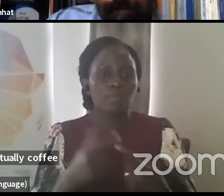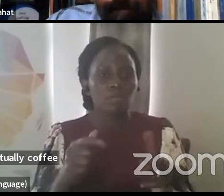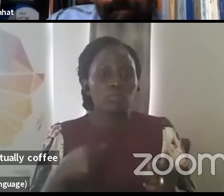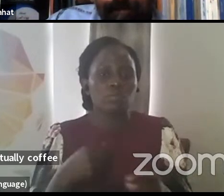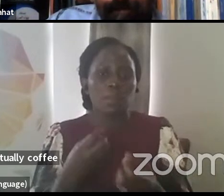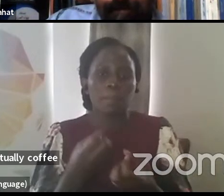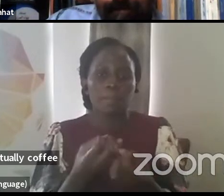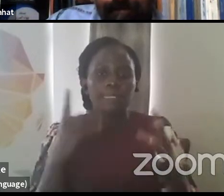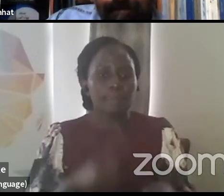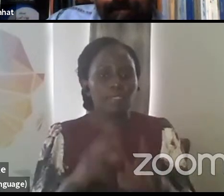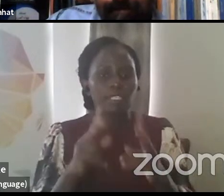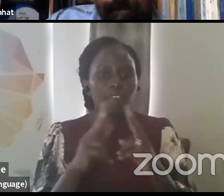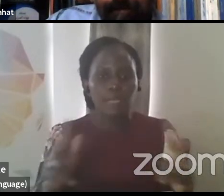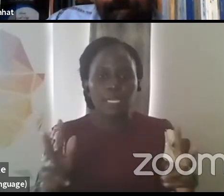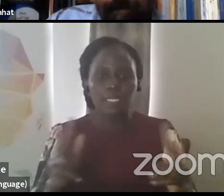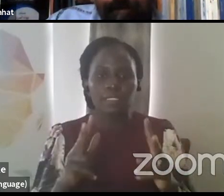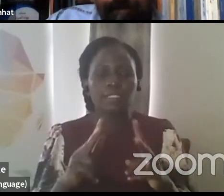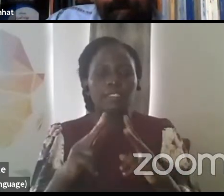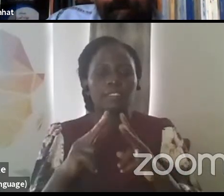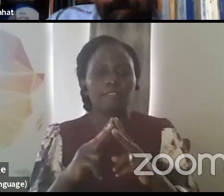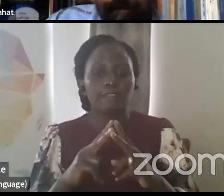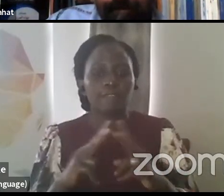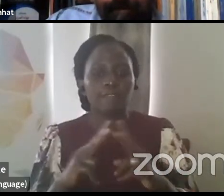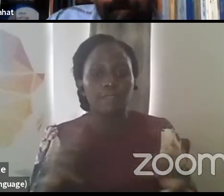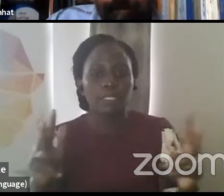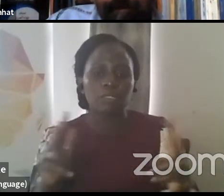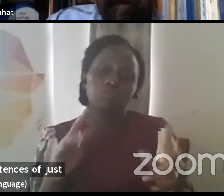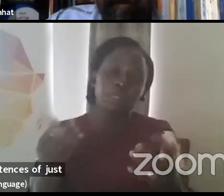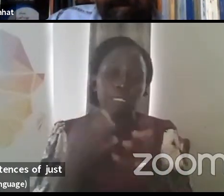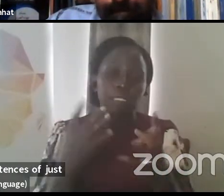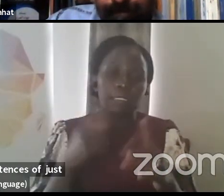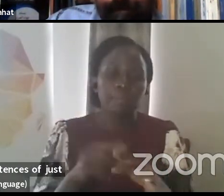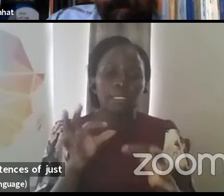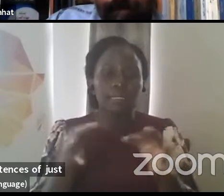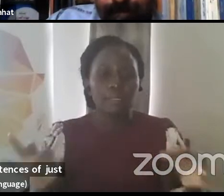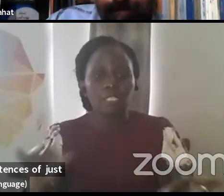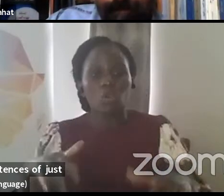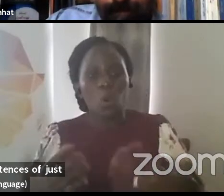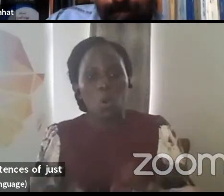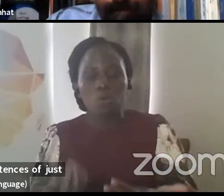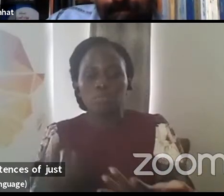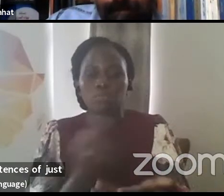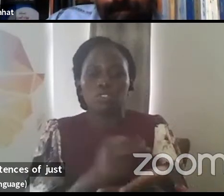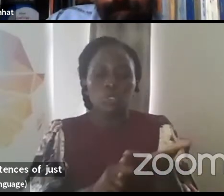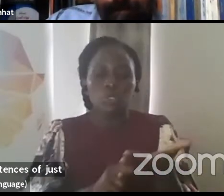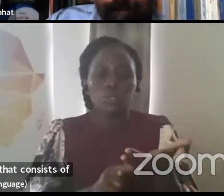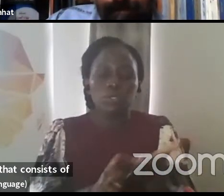very lazy, I would say, sentences of just using one